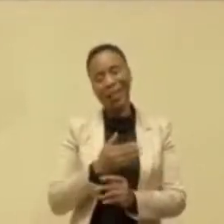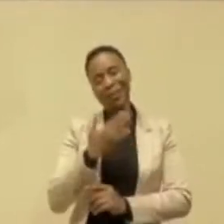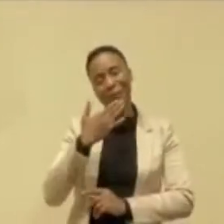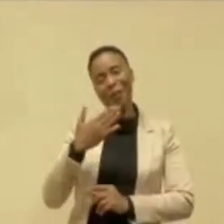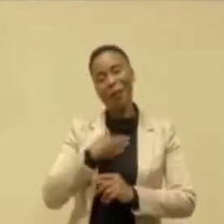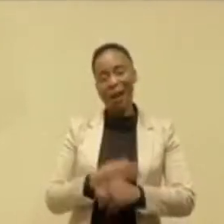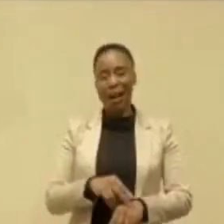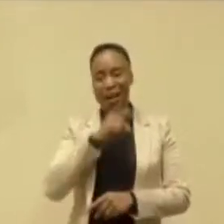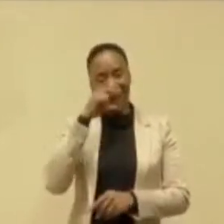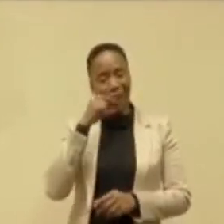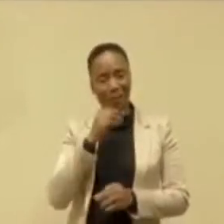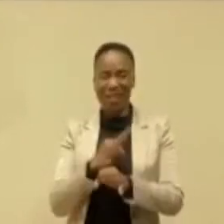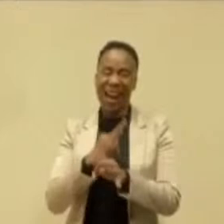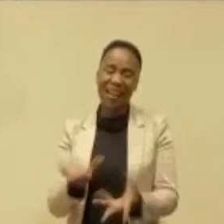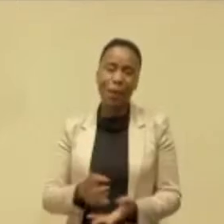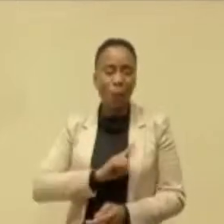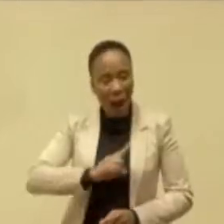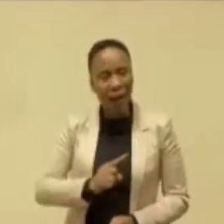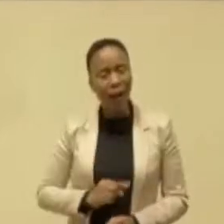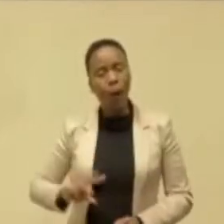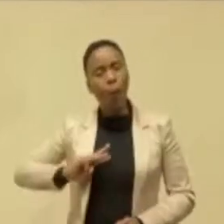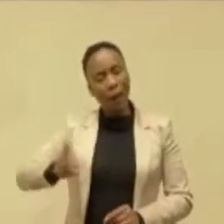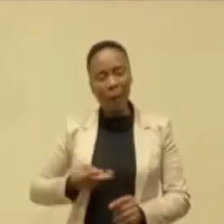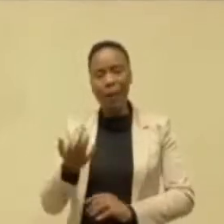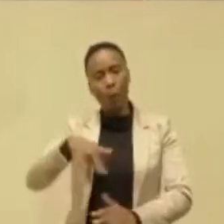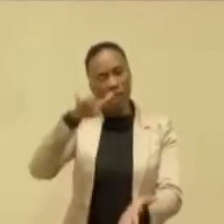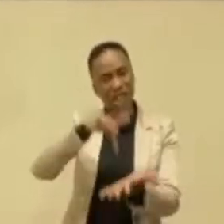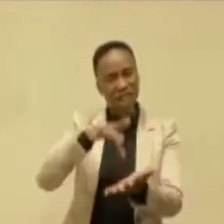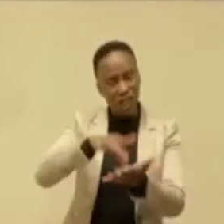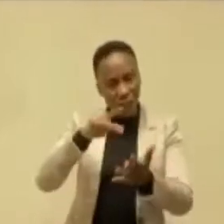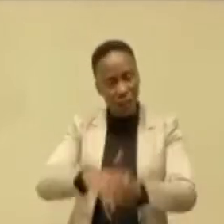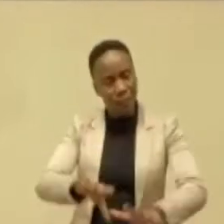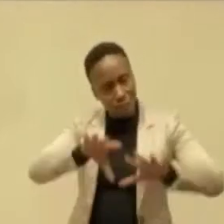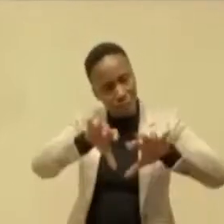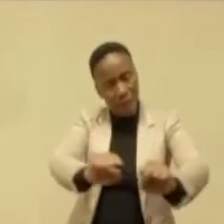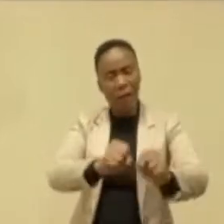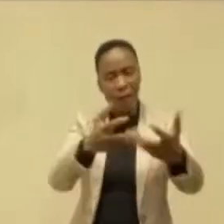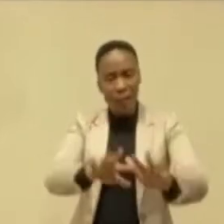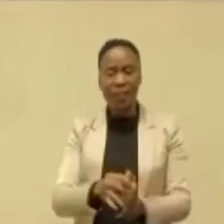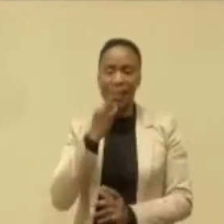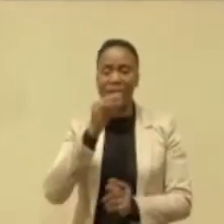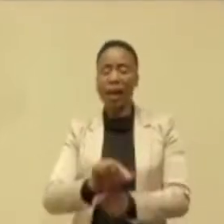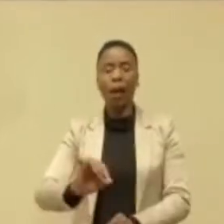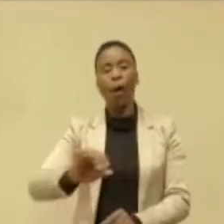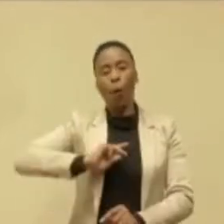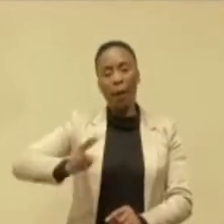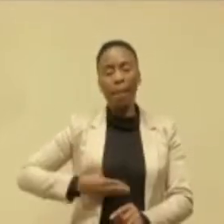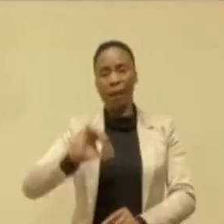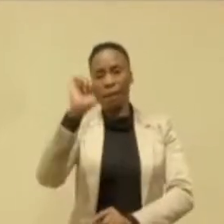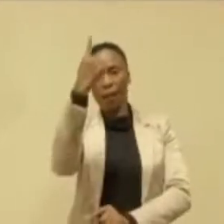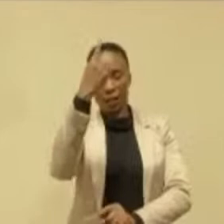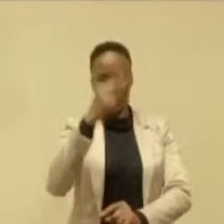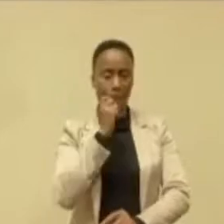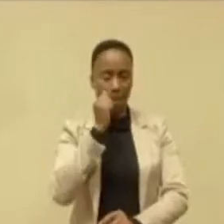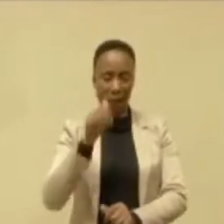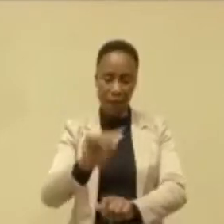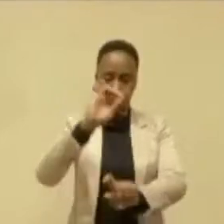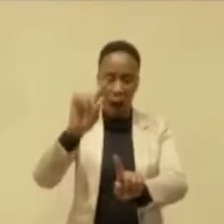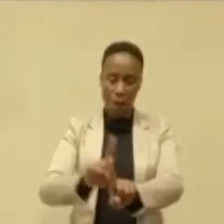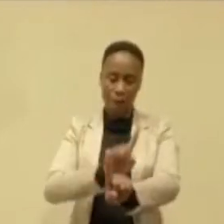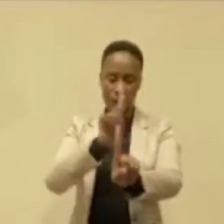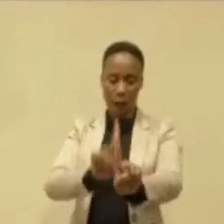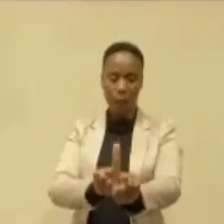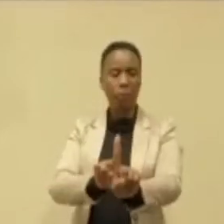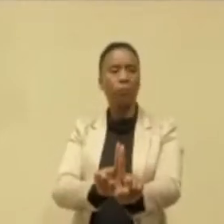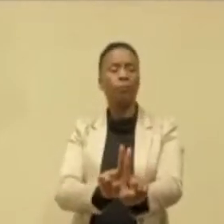as women would have taken a position that women faced and they will come after because it